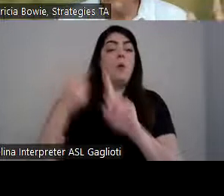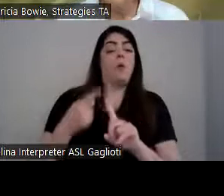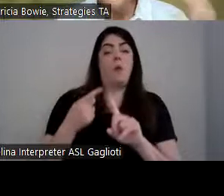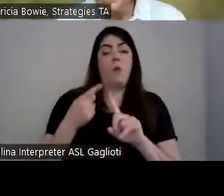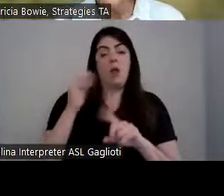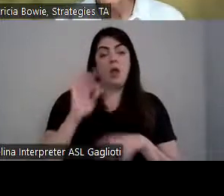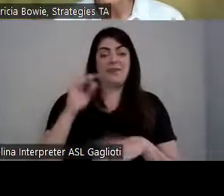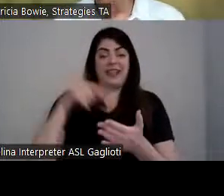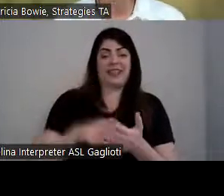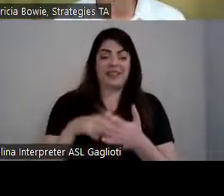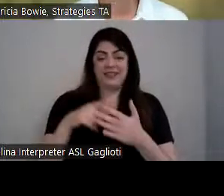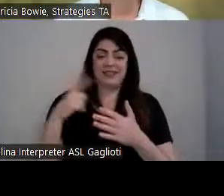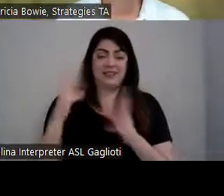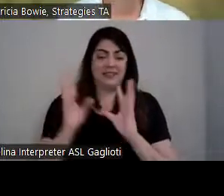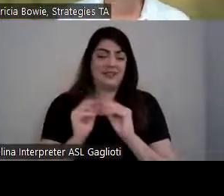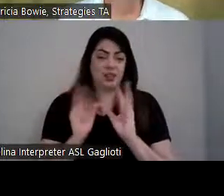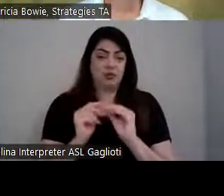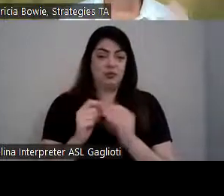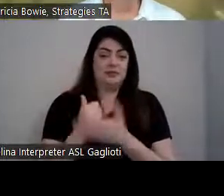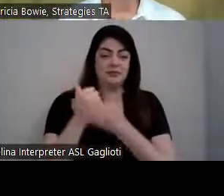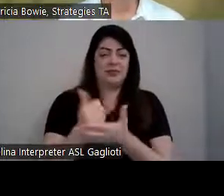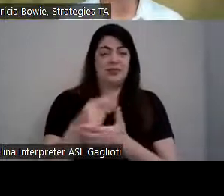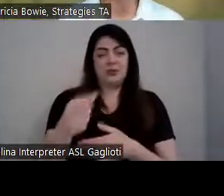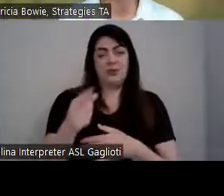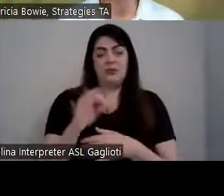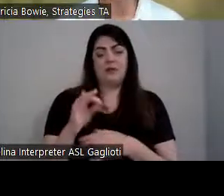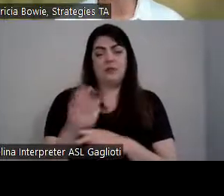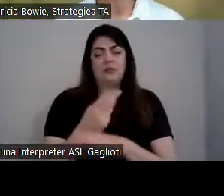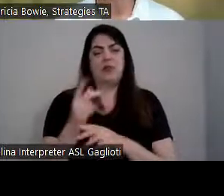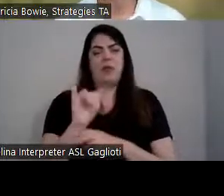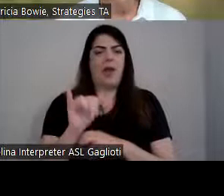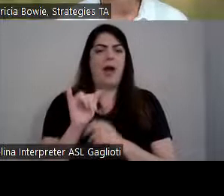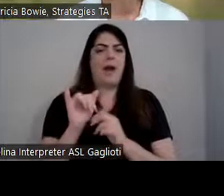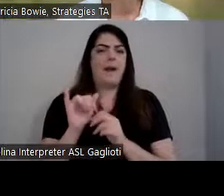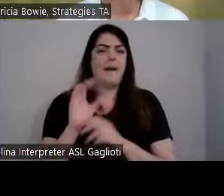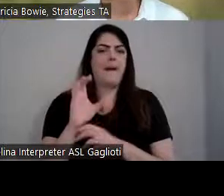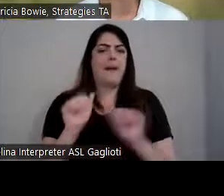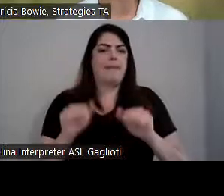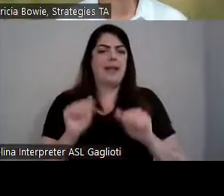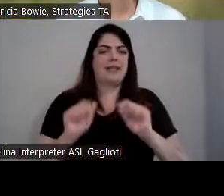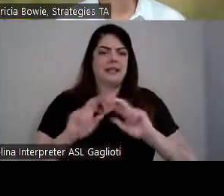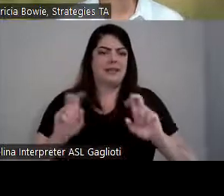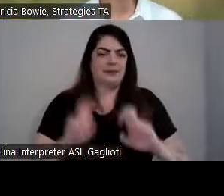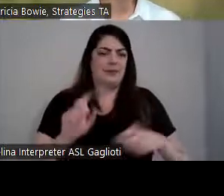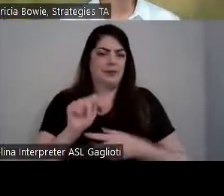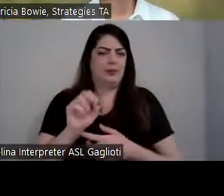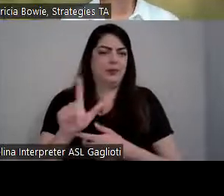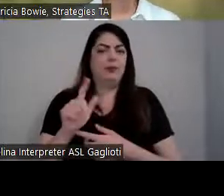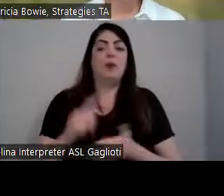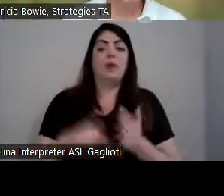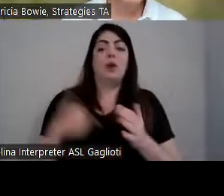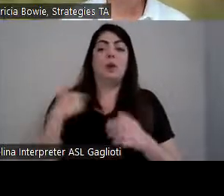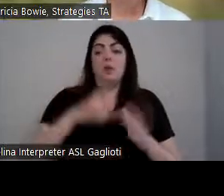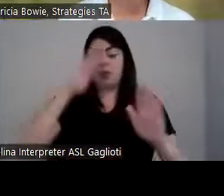the goal of this session is to assist you in using the capacity assessment tool. What we're hoping, of course, is that it's not